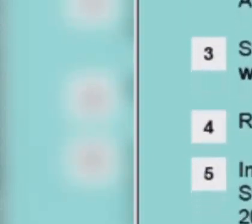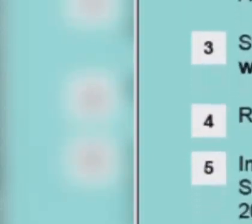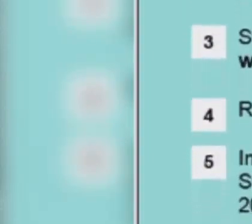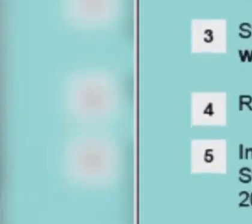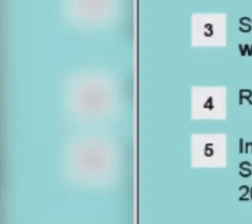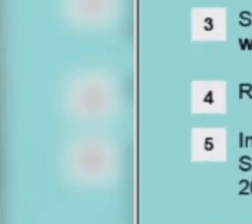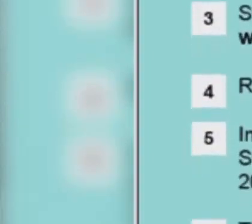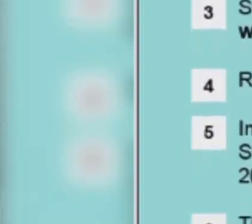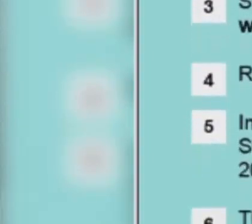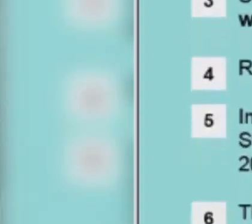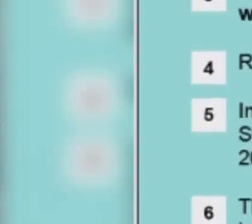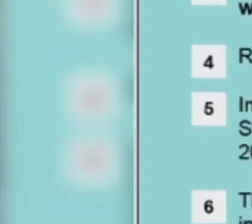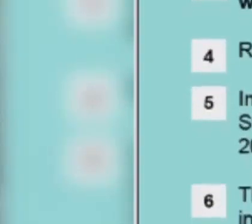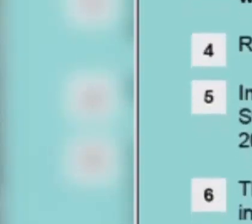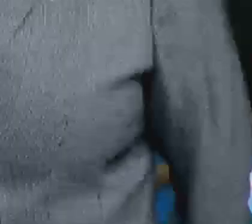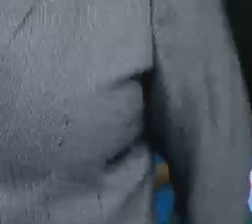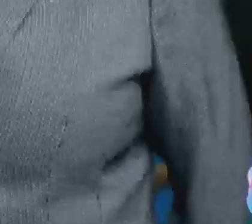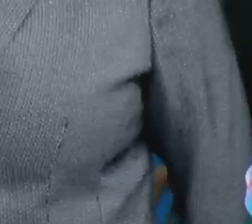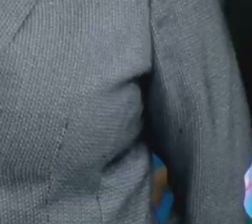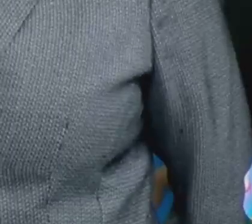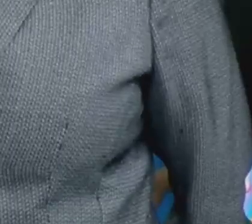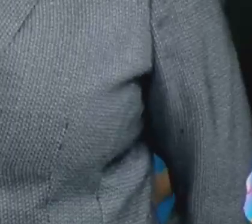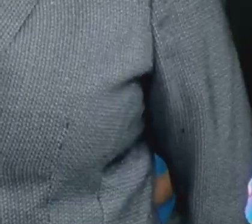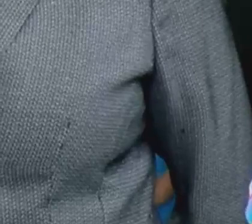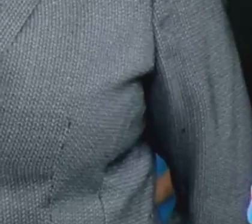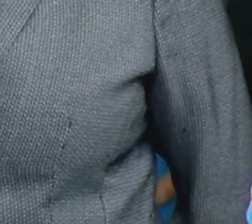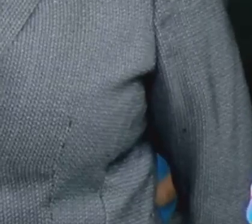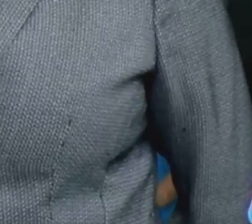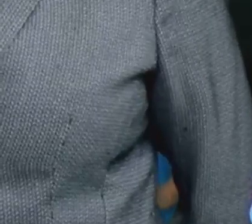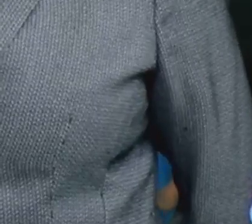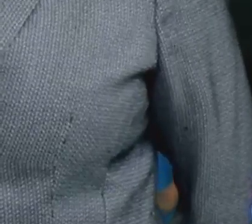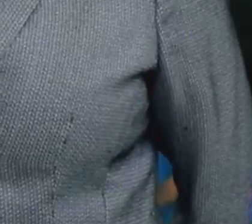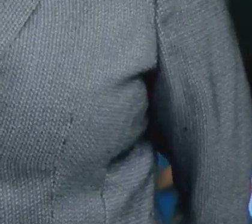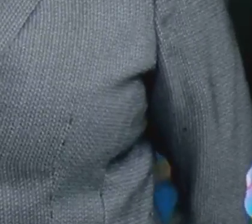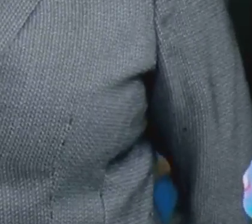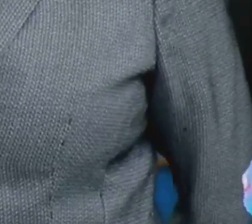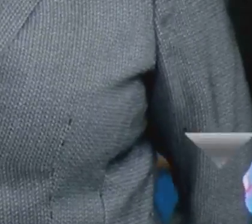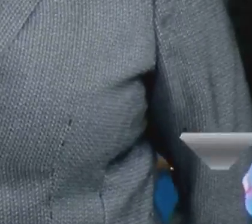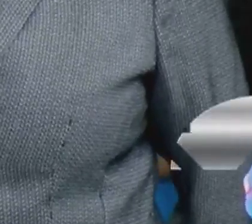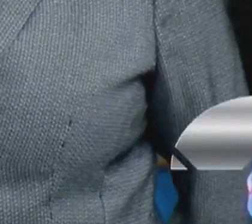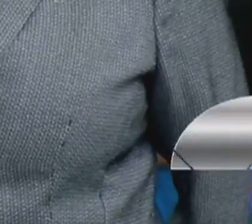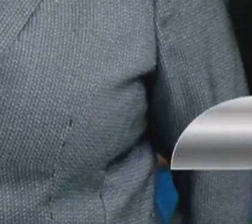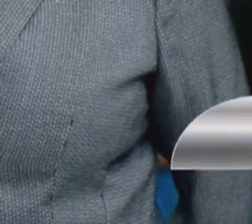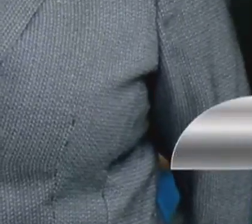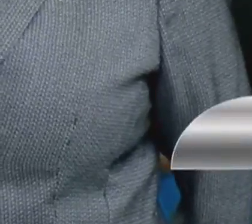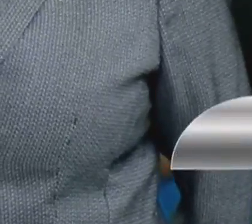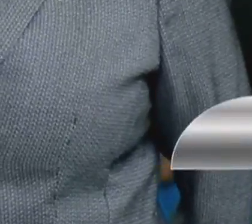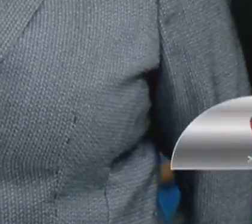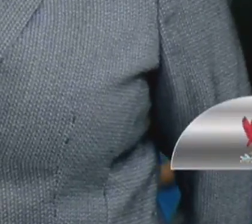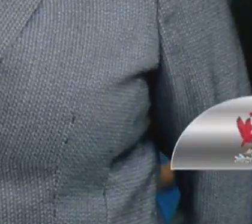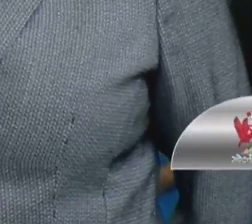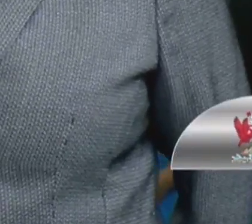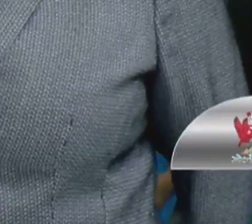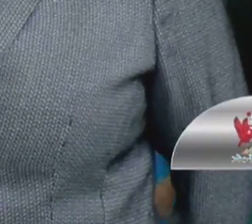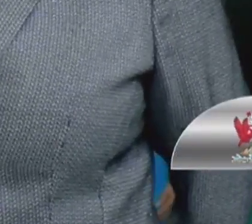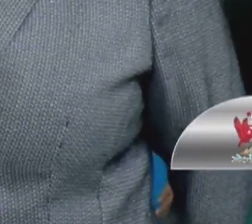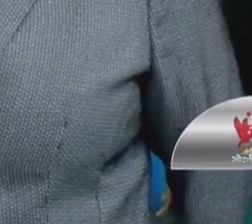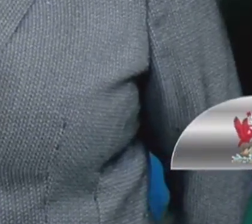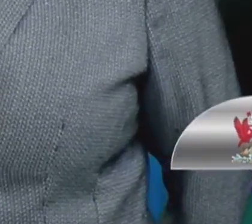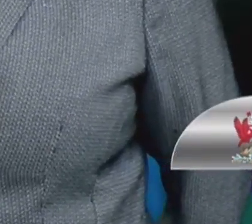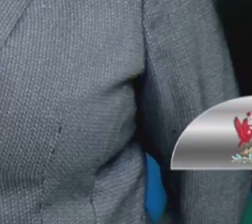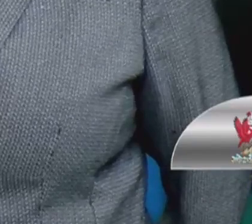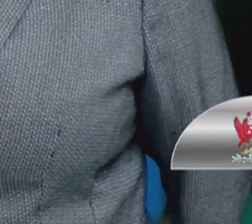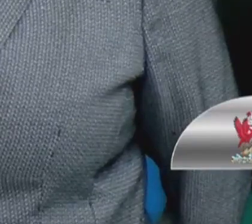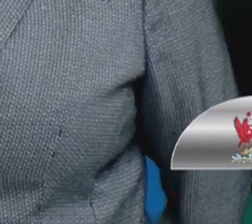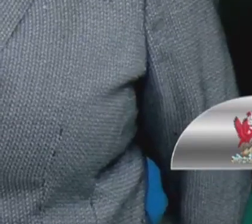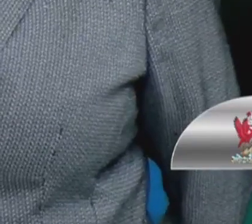what we intend to get to. The Prime Minister has spoken very clearly on his hopes that this will happen. So we are working with that in mind to